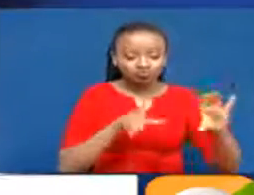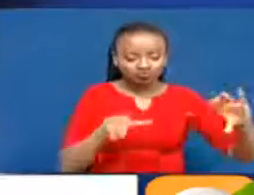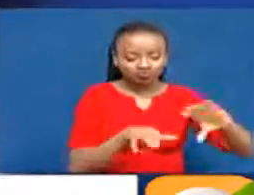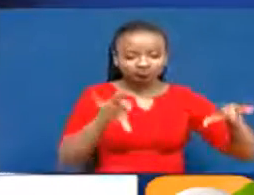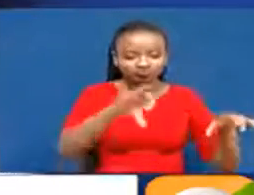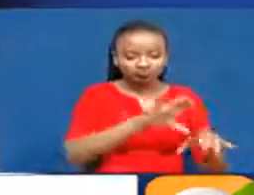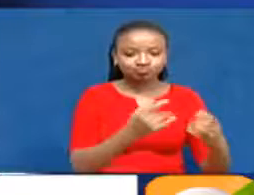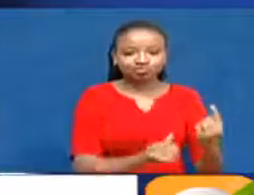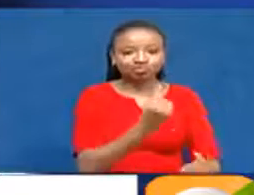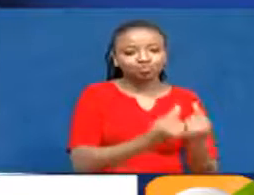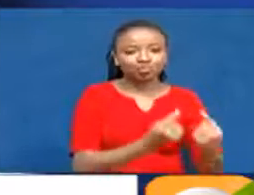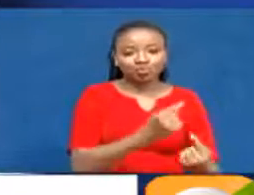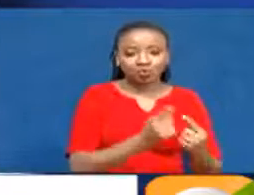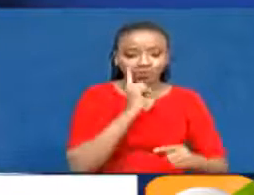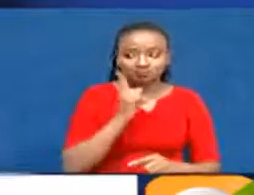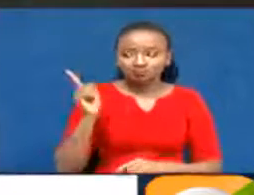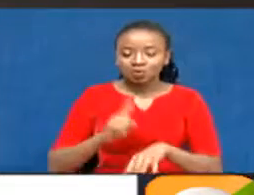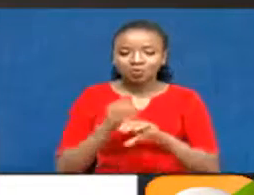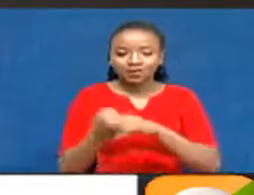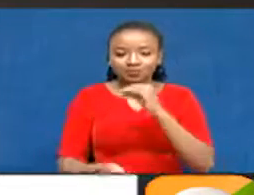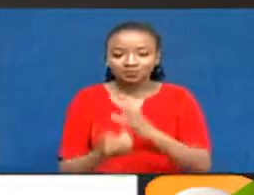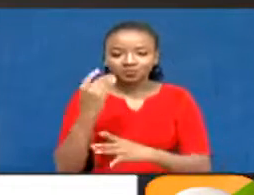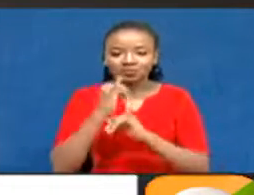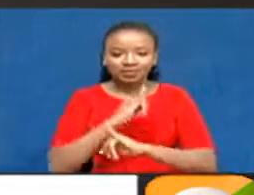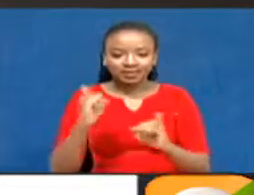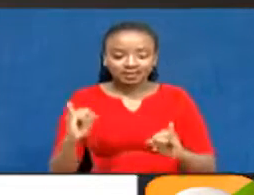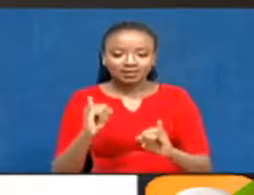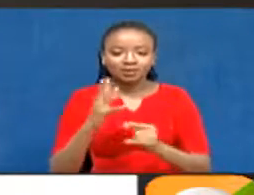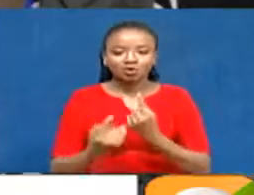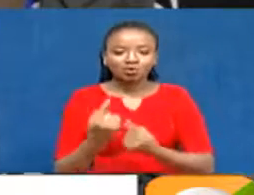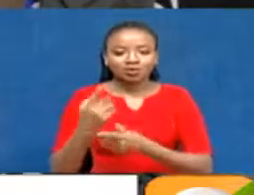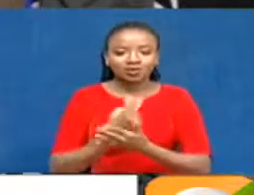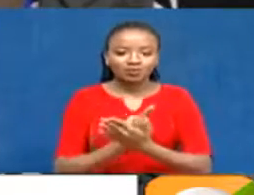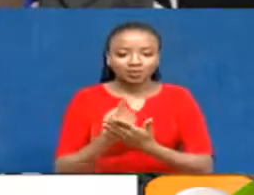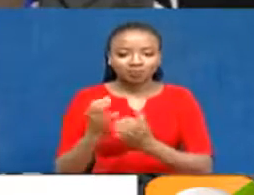revealed during the launch of the Clean Cooking Week 2021.